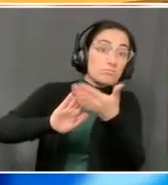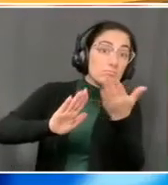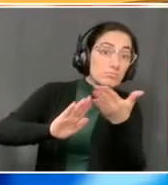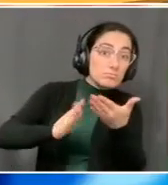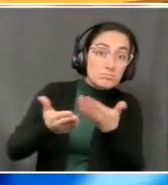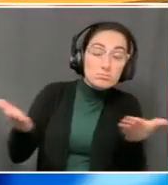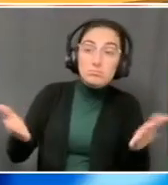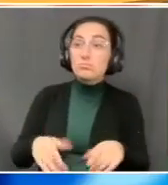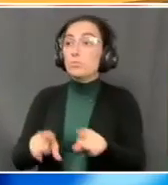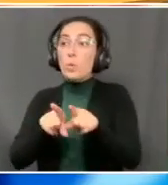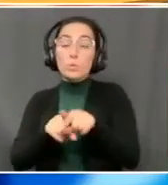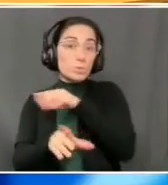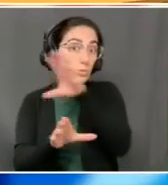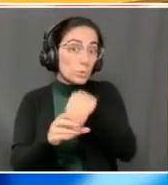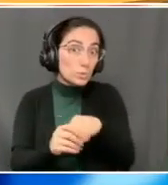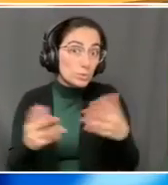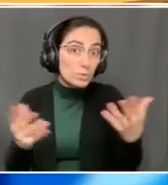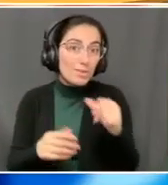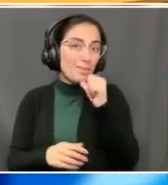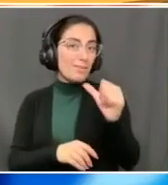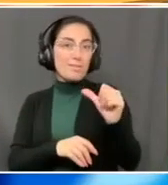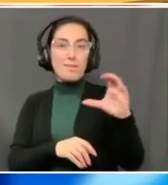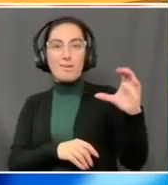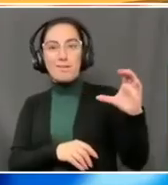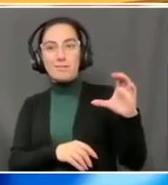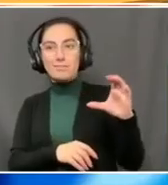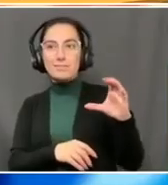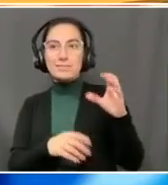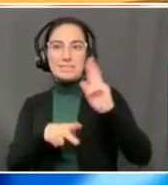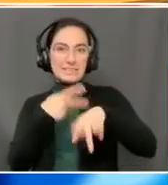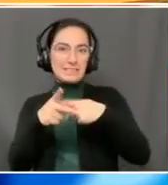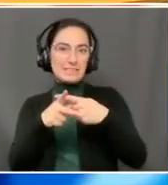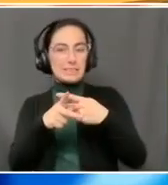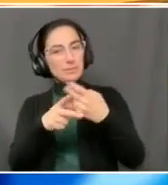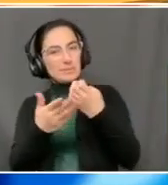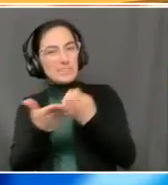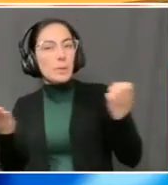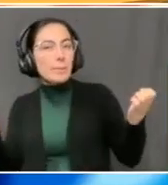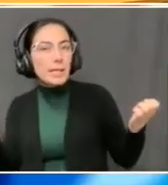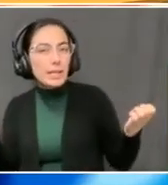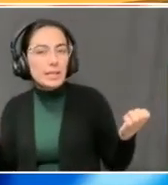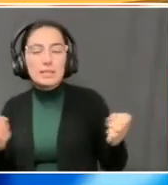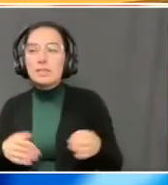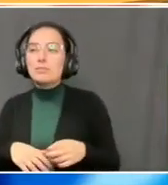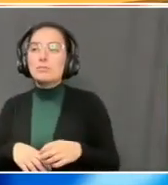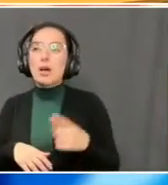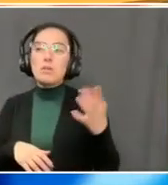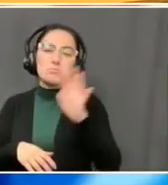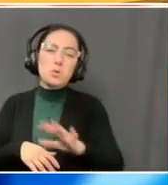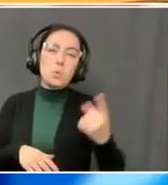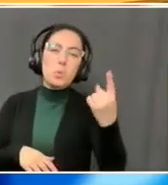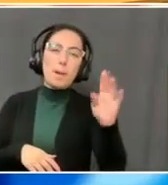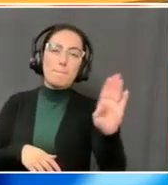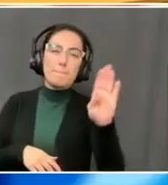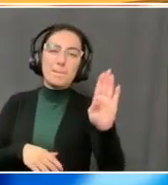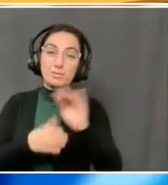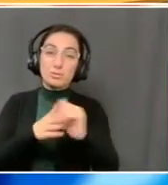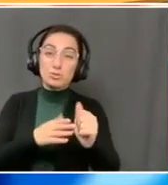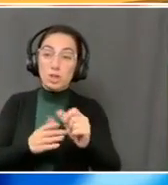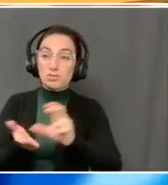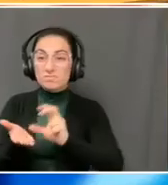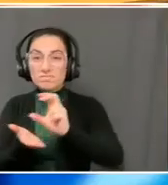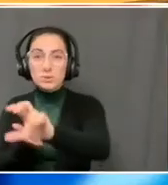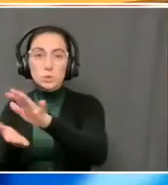also includes non-capitalized equipment. About $1 billion was at our school sites.